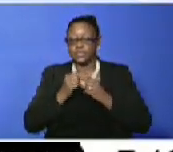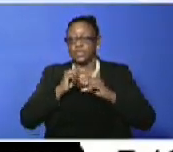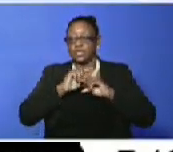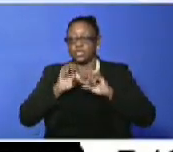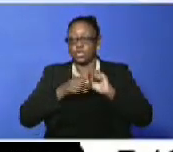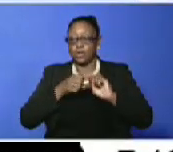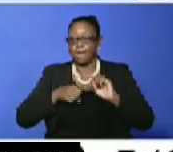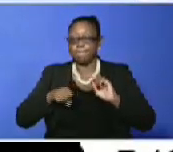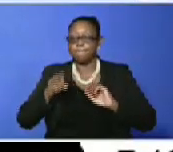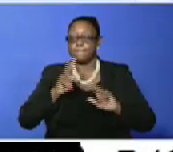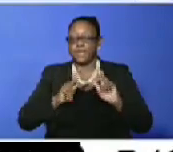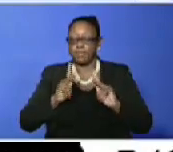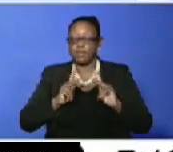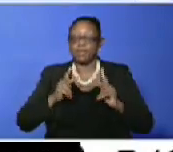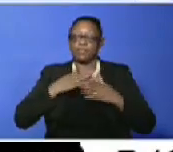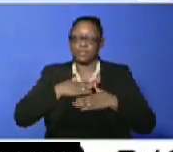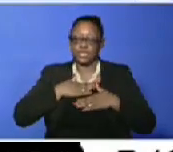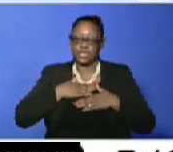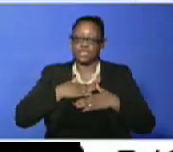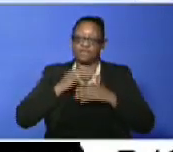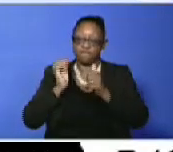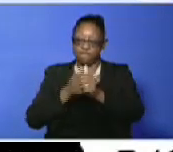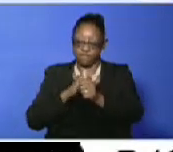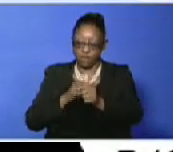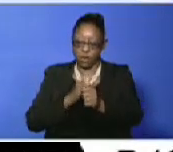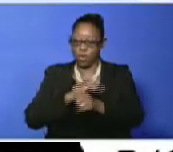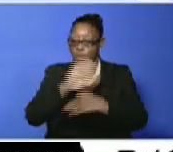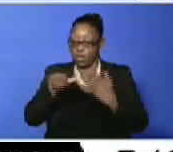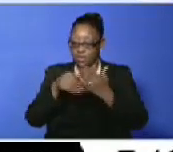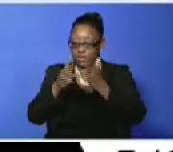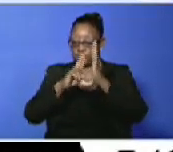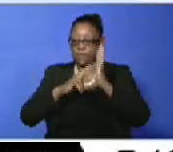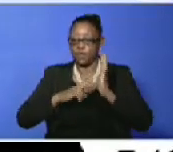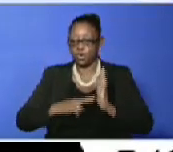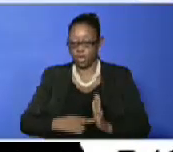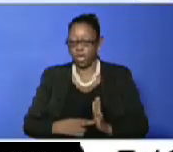continue to enforce health protocols with employees and customers.